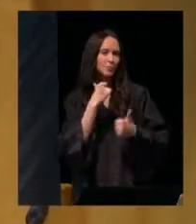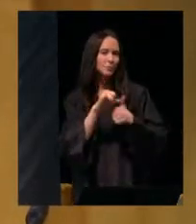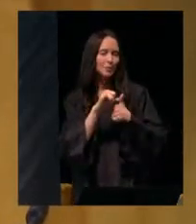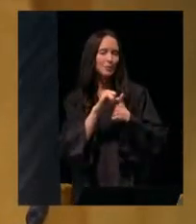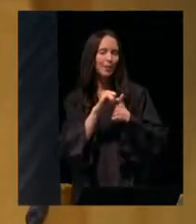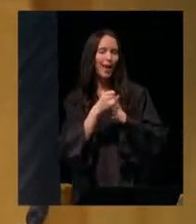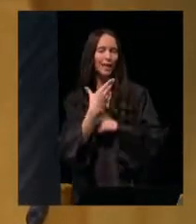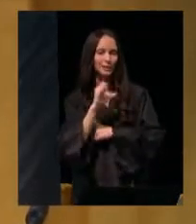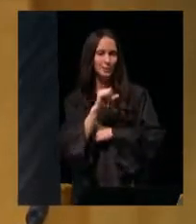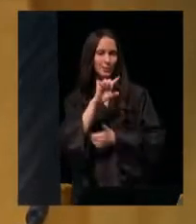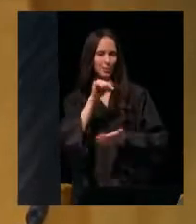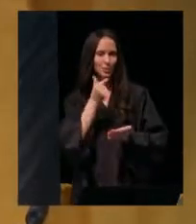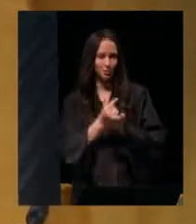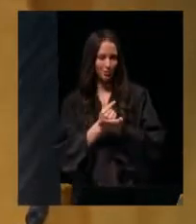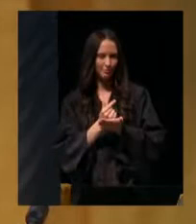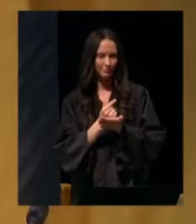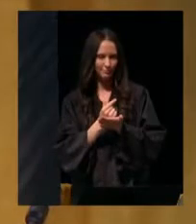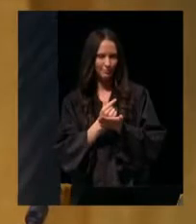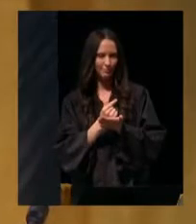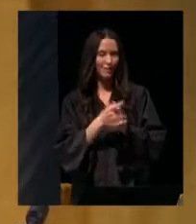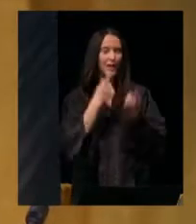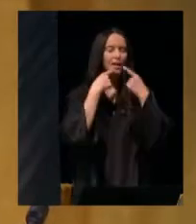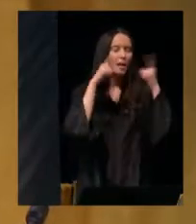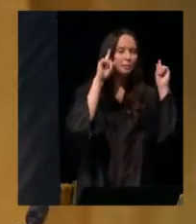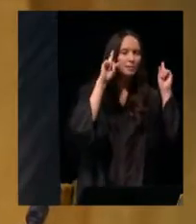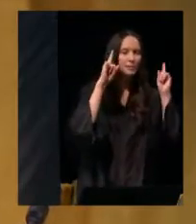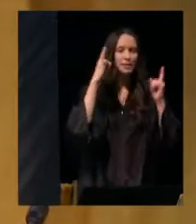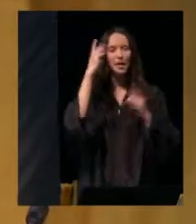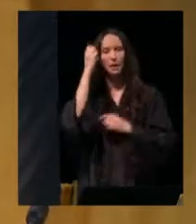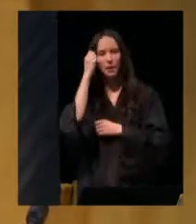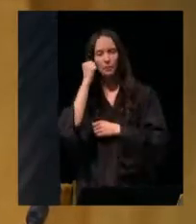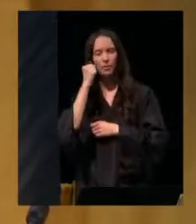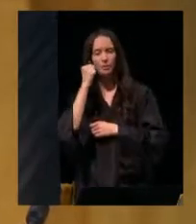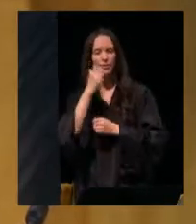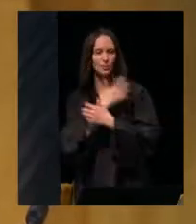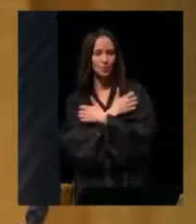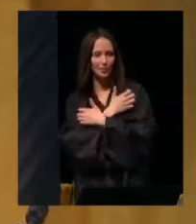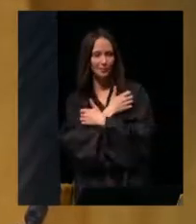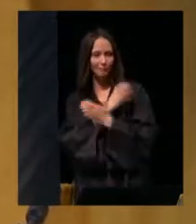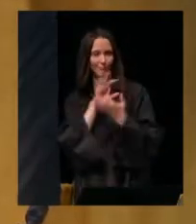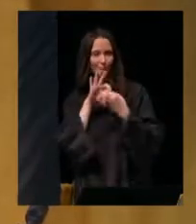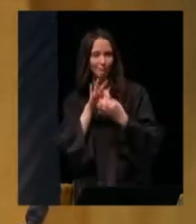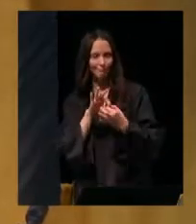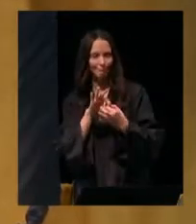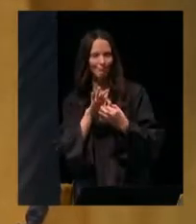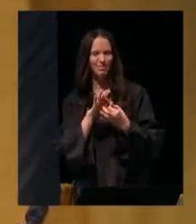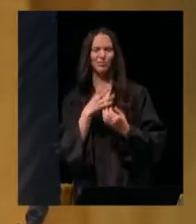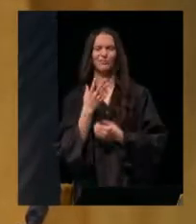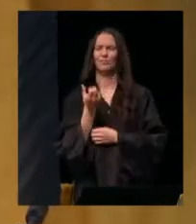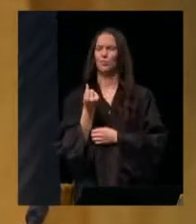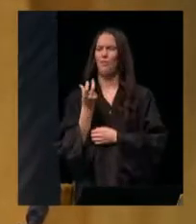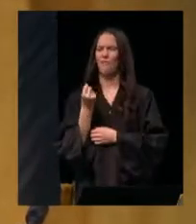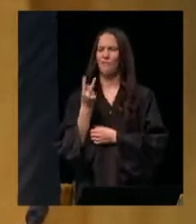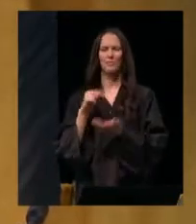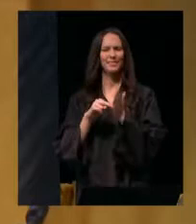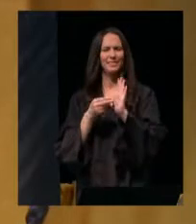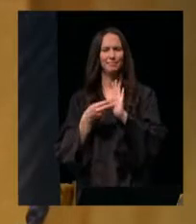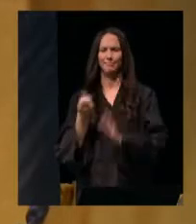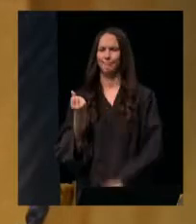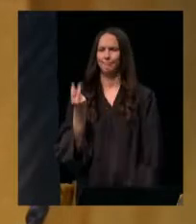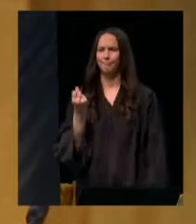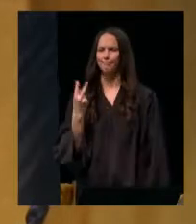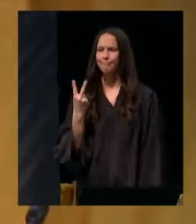school graduation, accomplishments, and memories as a Bruin. Let's examine the number 12 in greater